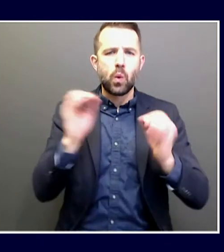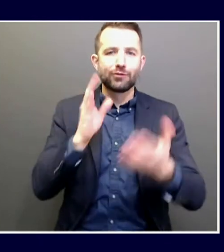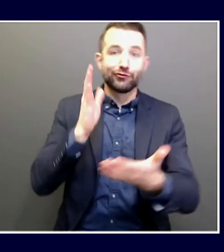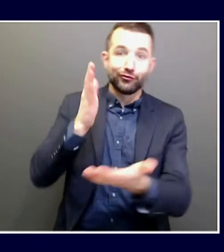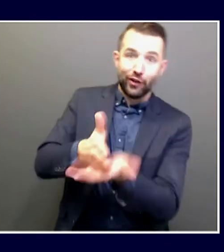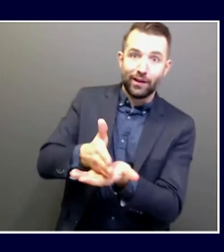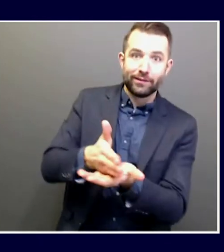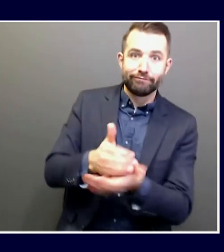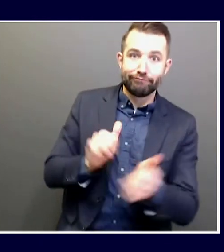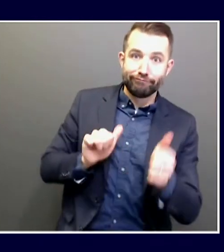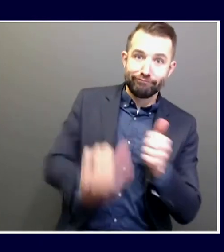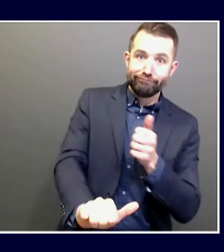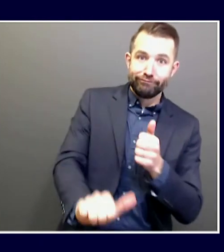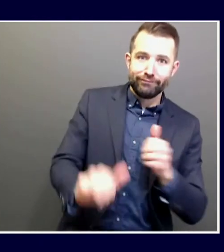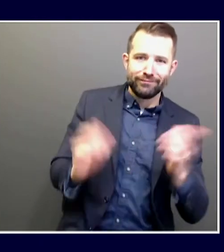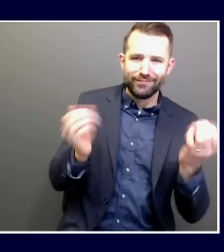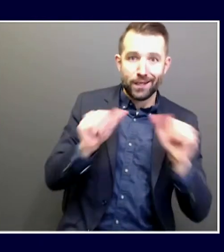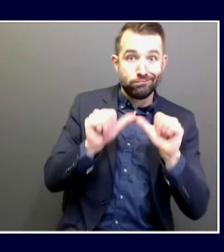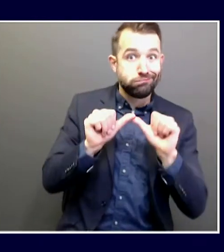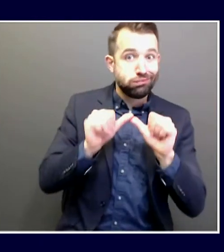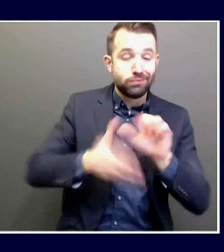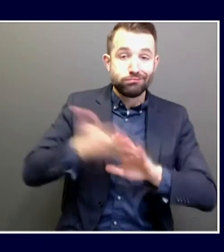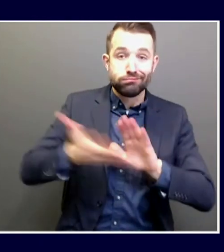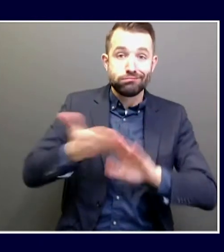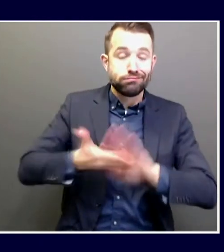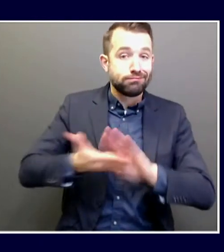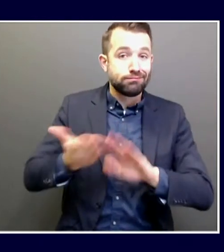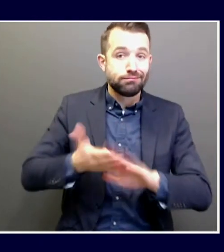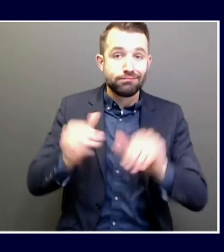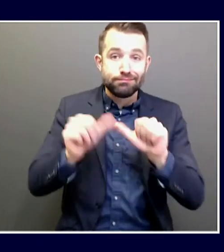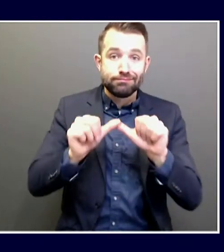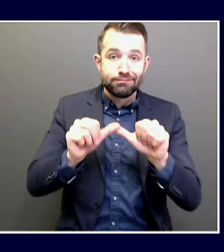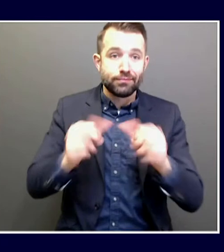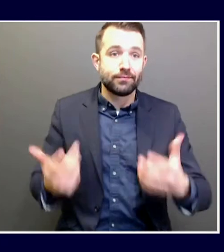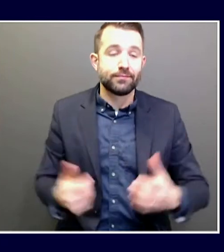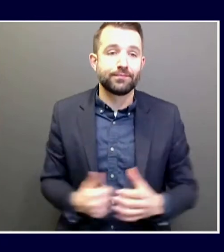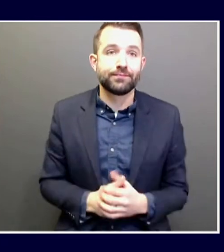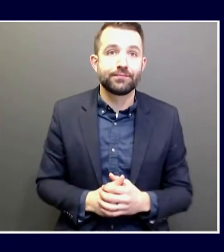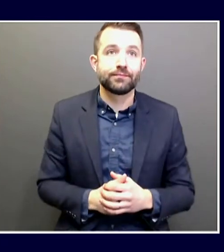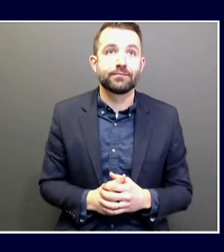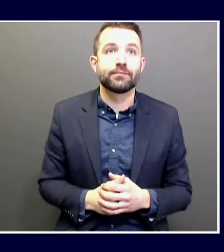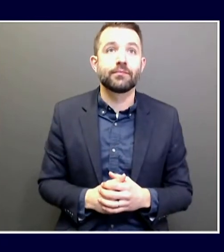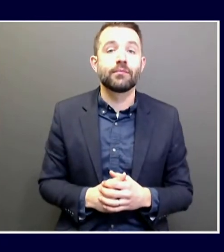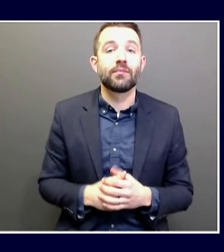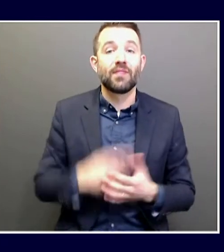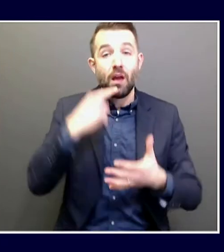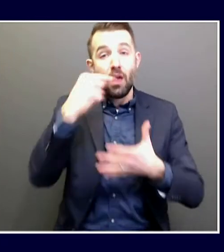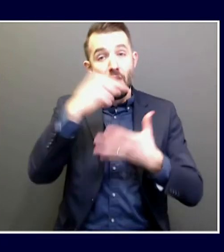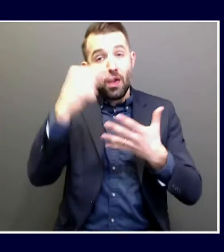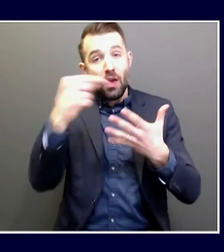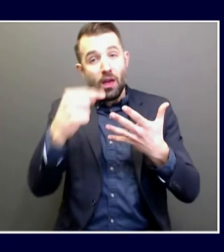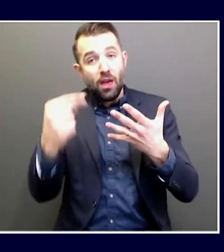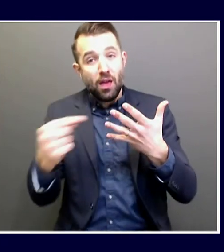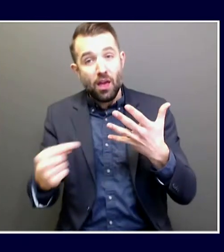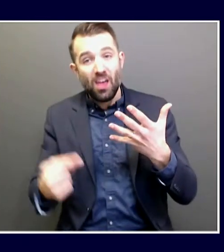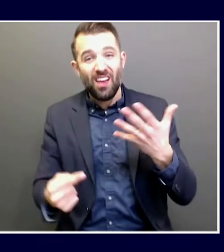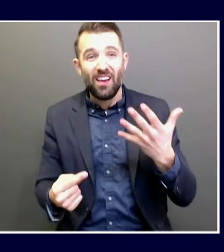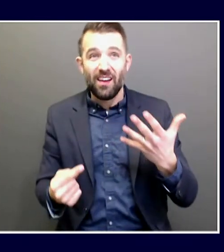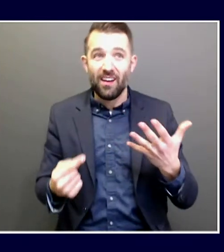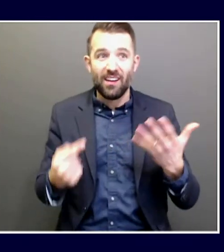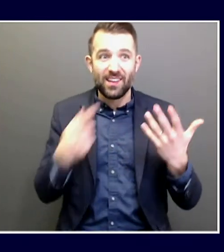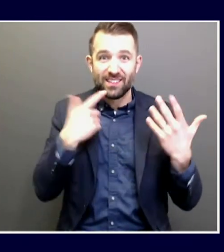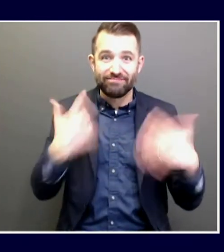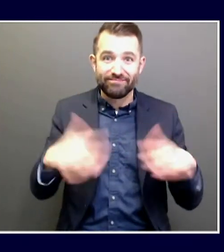Omicron-fueled COVID is that bullet train. Now, those factors explain in part why we're seeing record